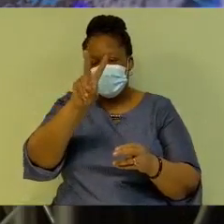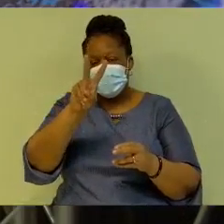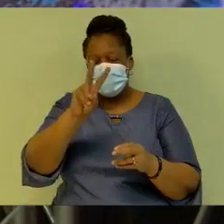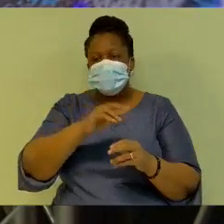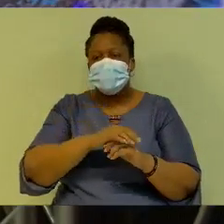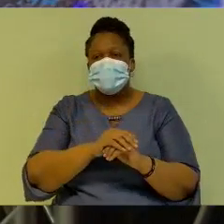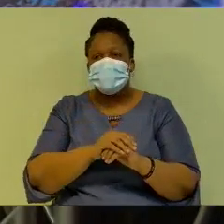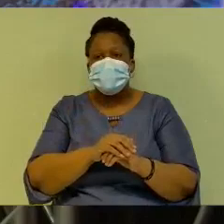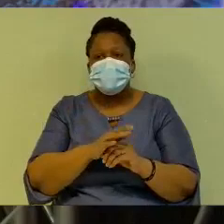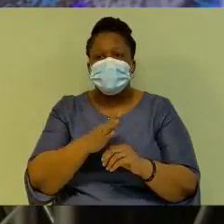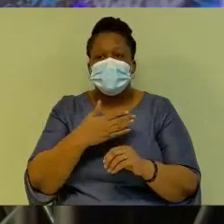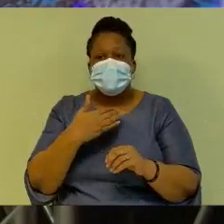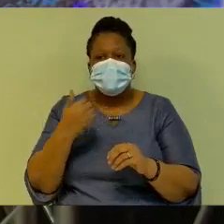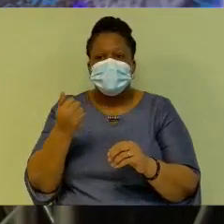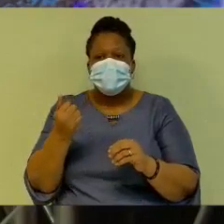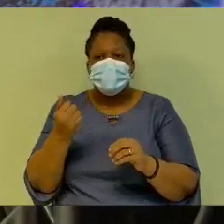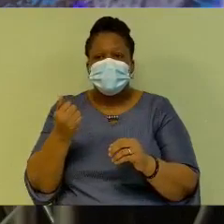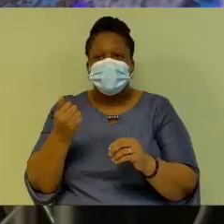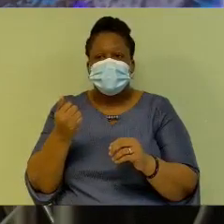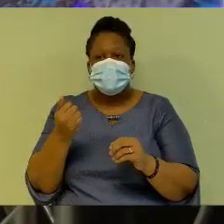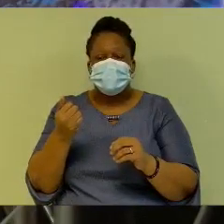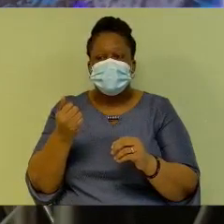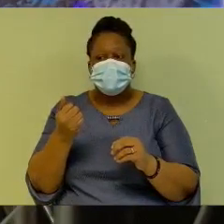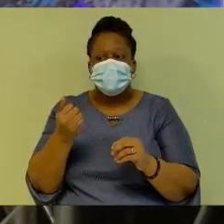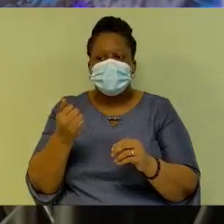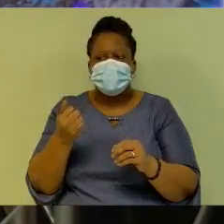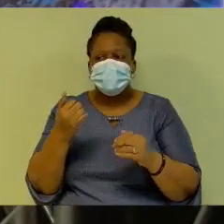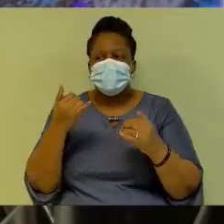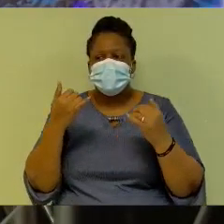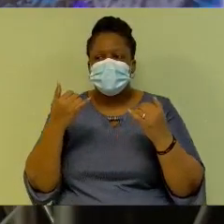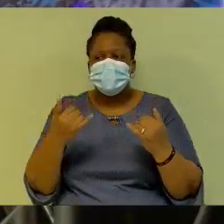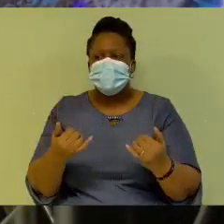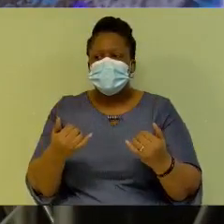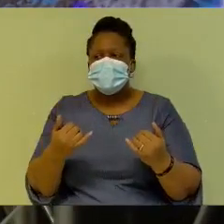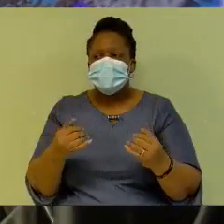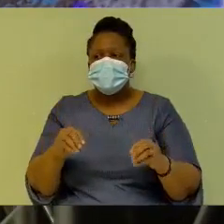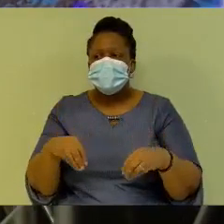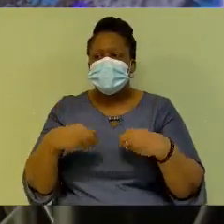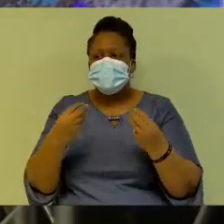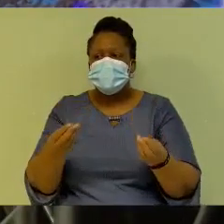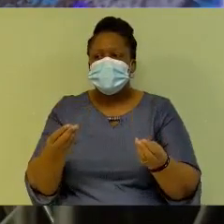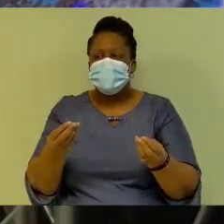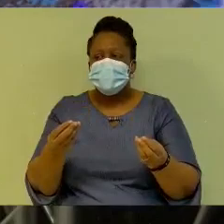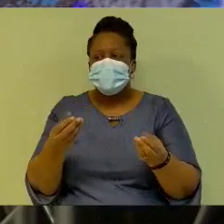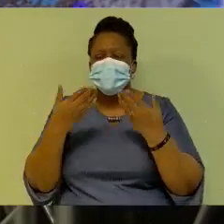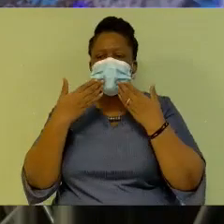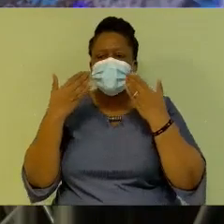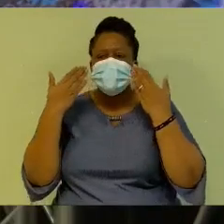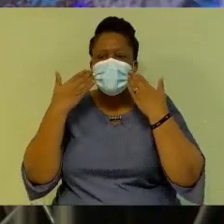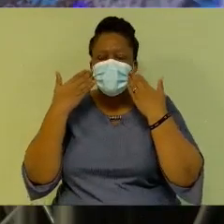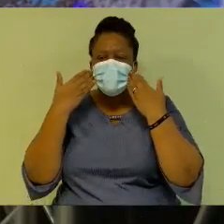3-ply surgical masks, KN95 masks, and locally made